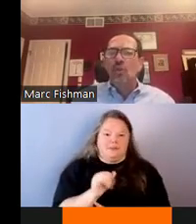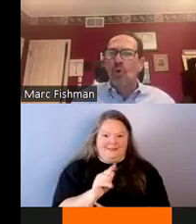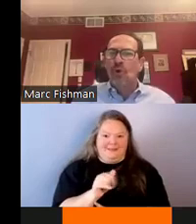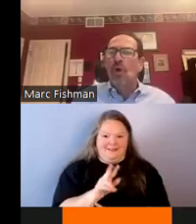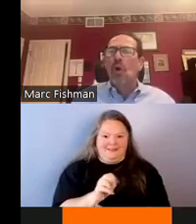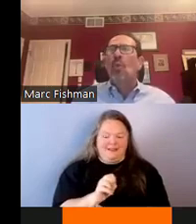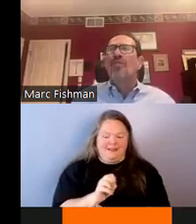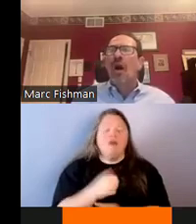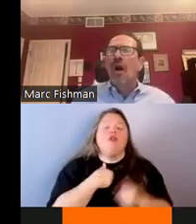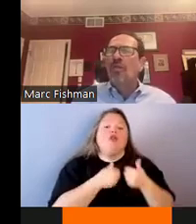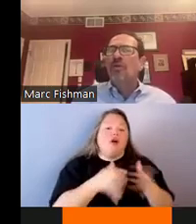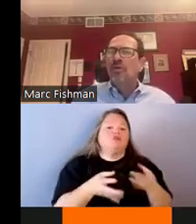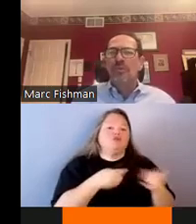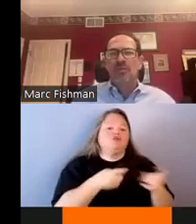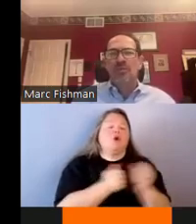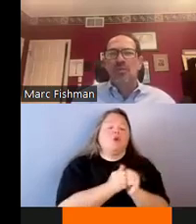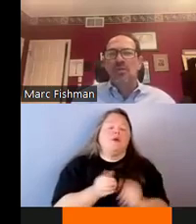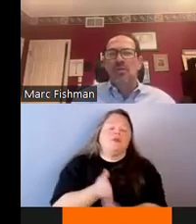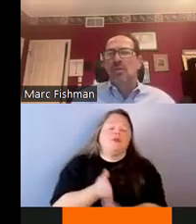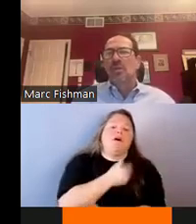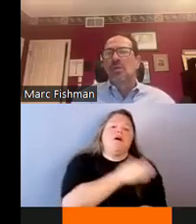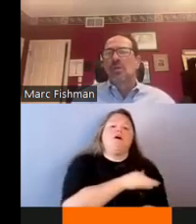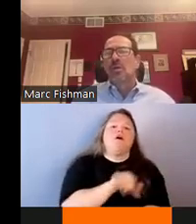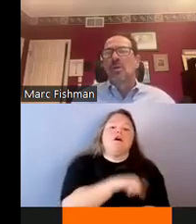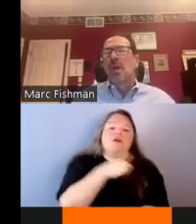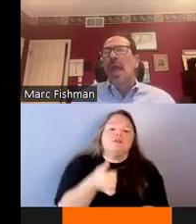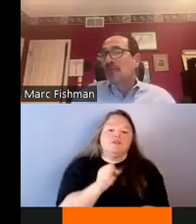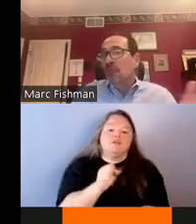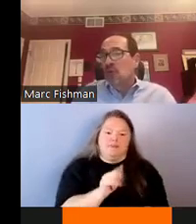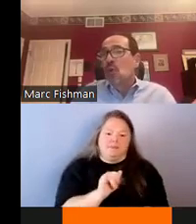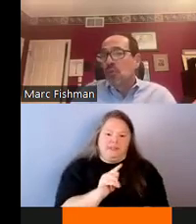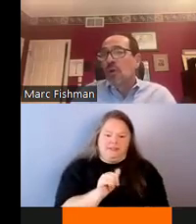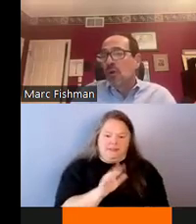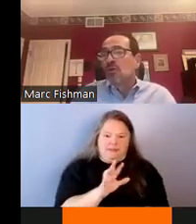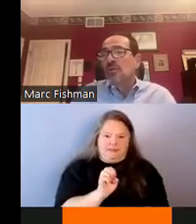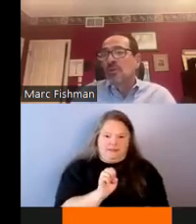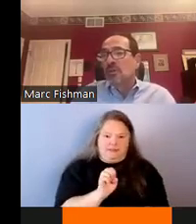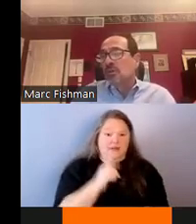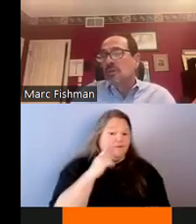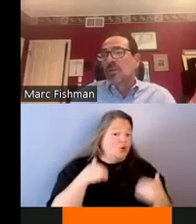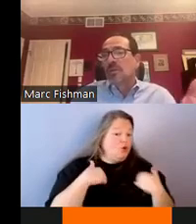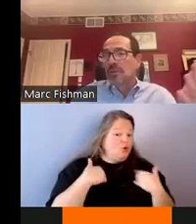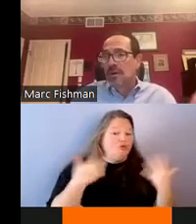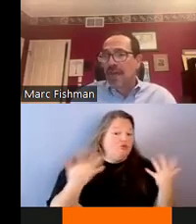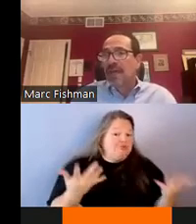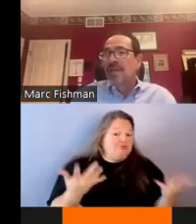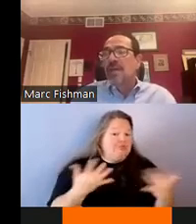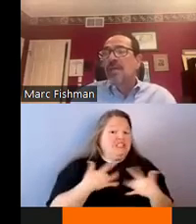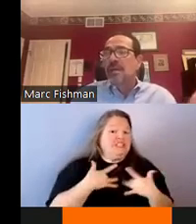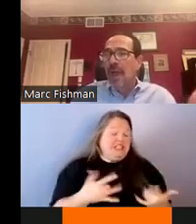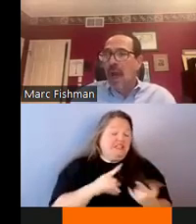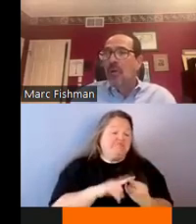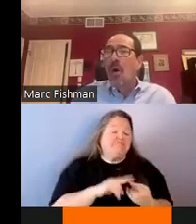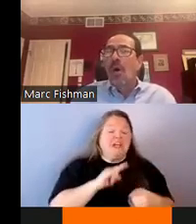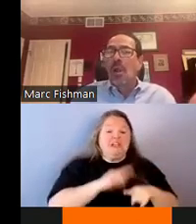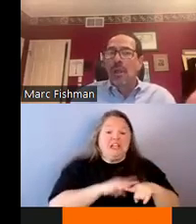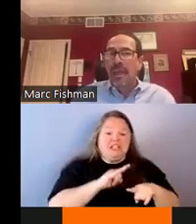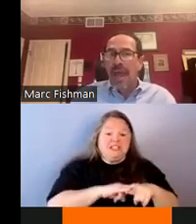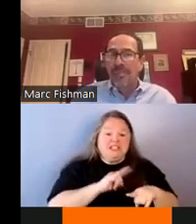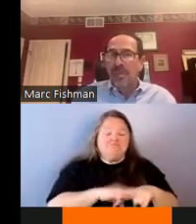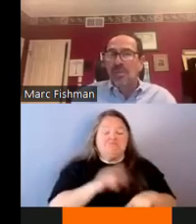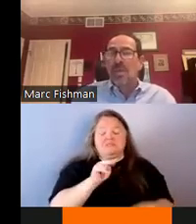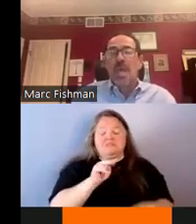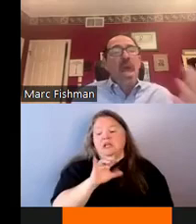and disorder with other substances. And for youth, what are those substances? Nicotine,